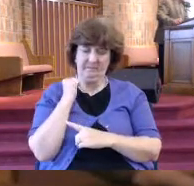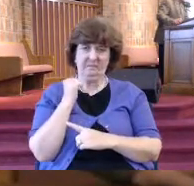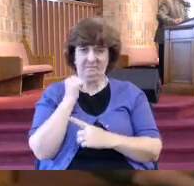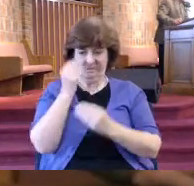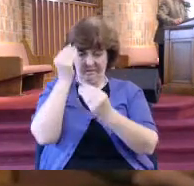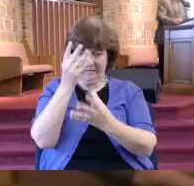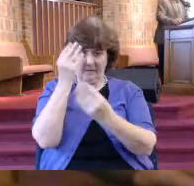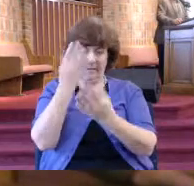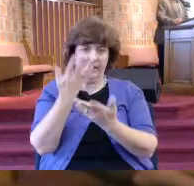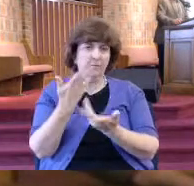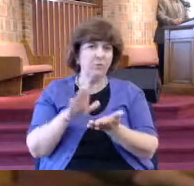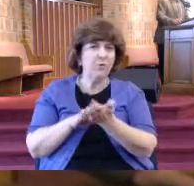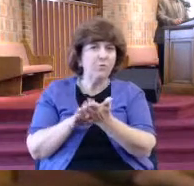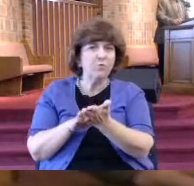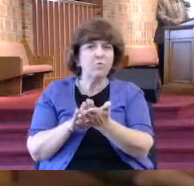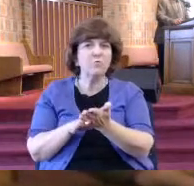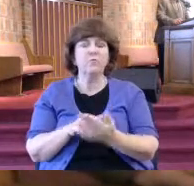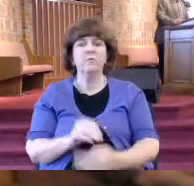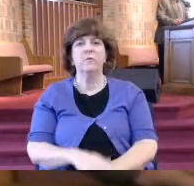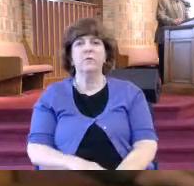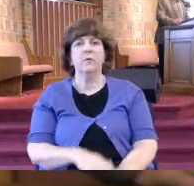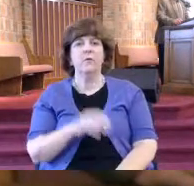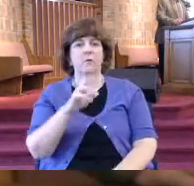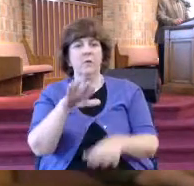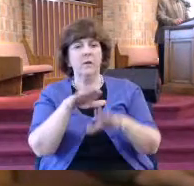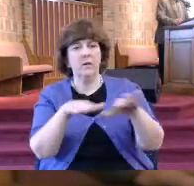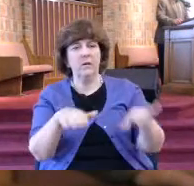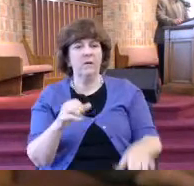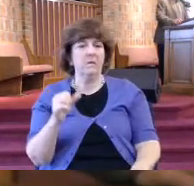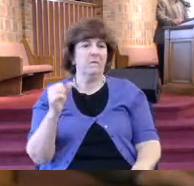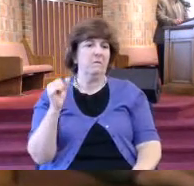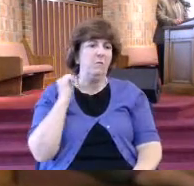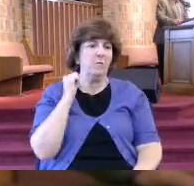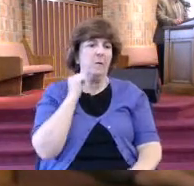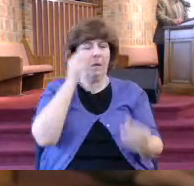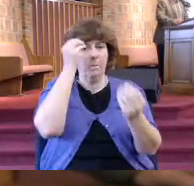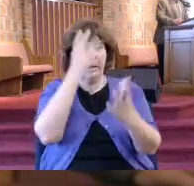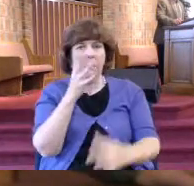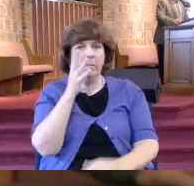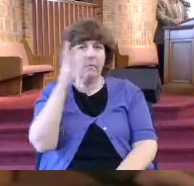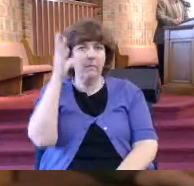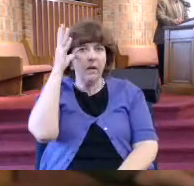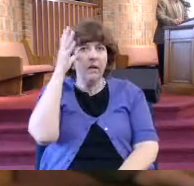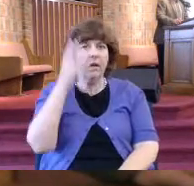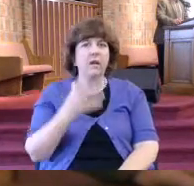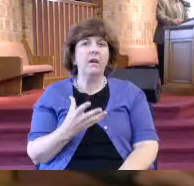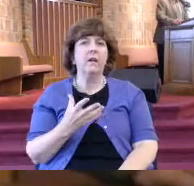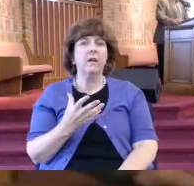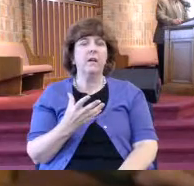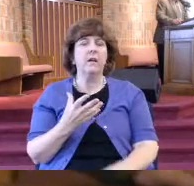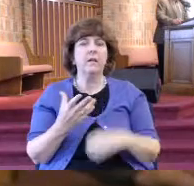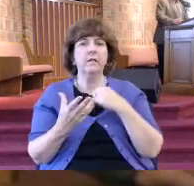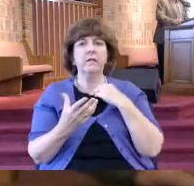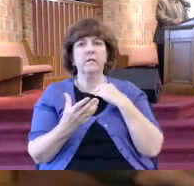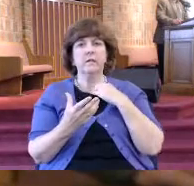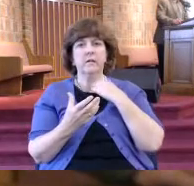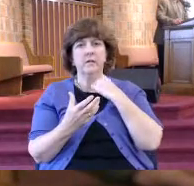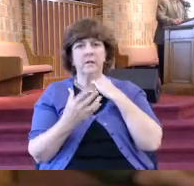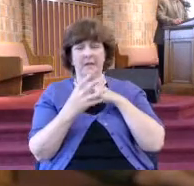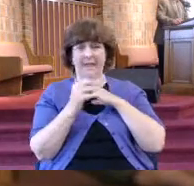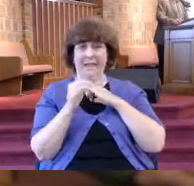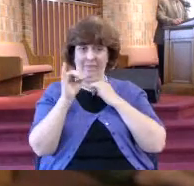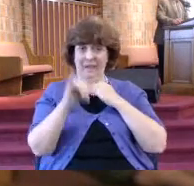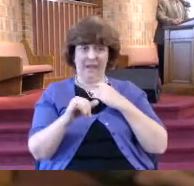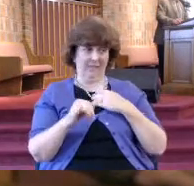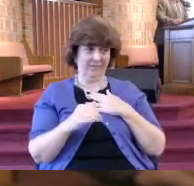submissive in school, a child who refused to be submissive to their parents. And the word that describes them is